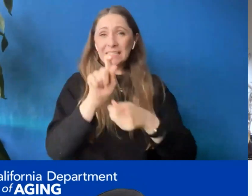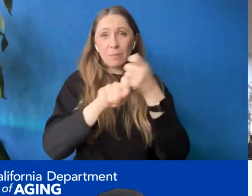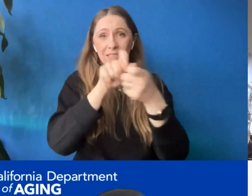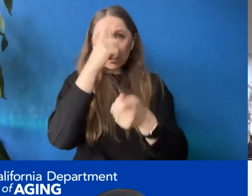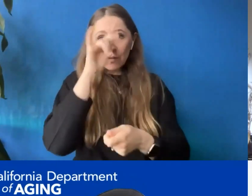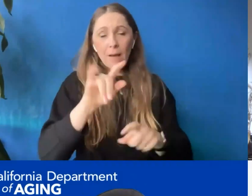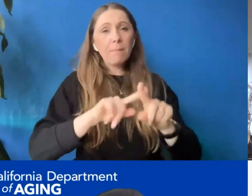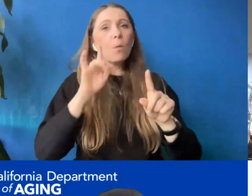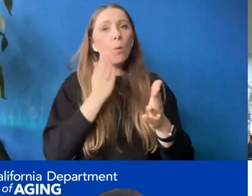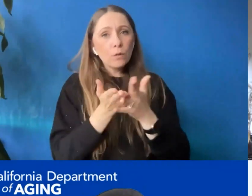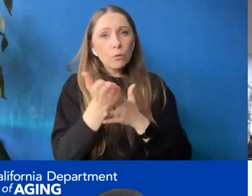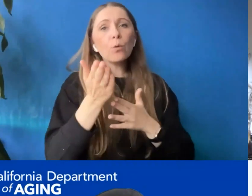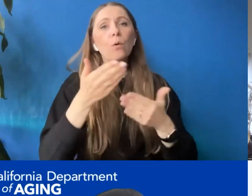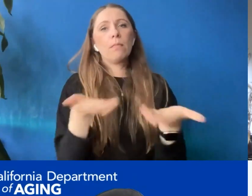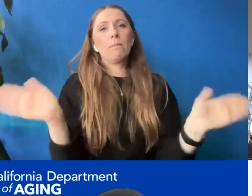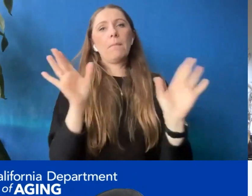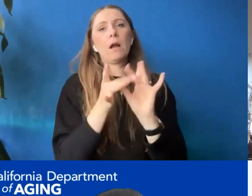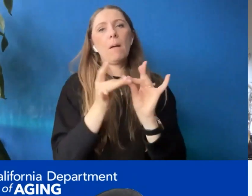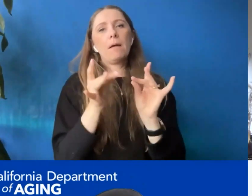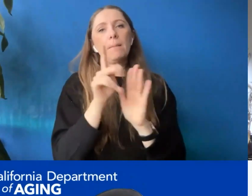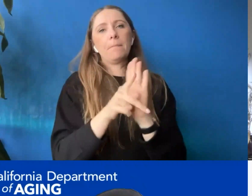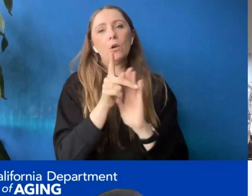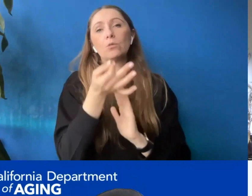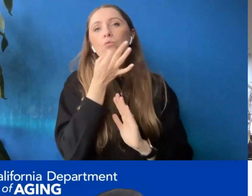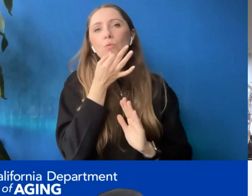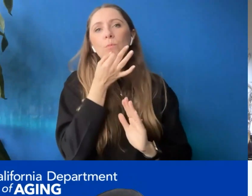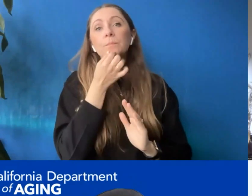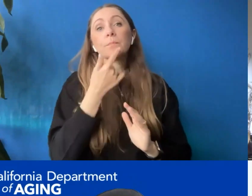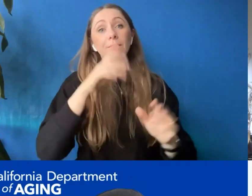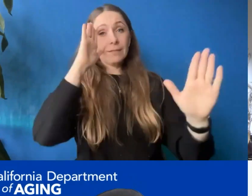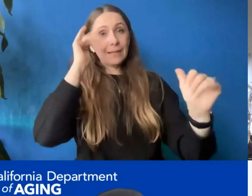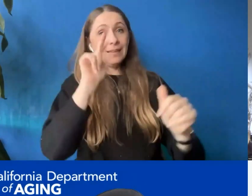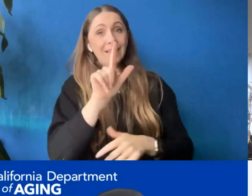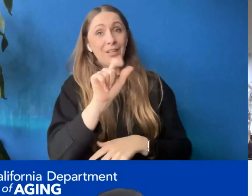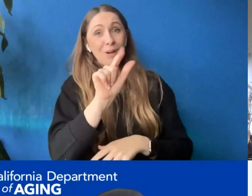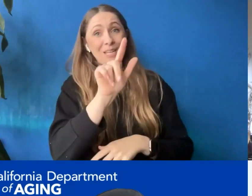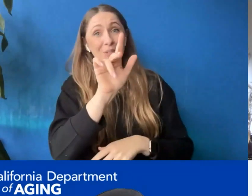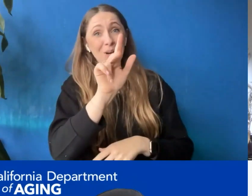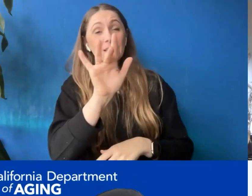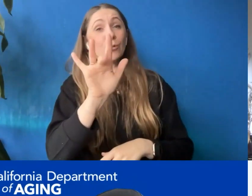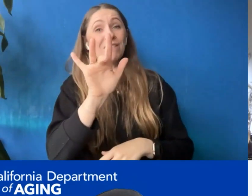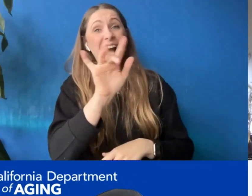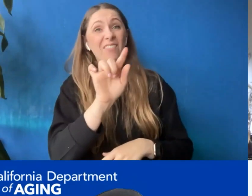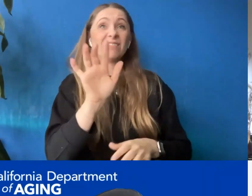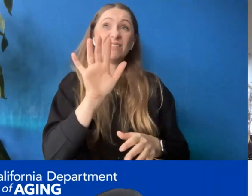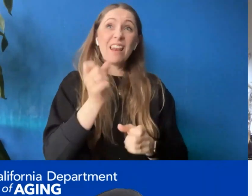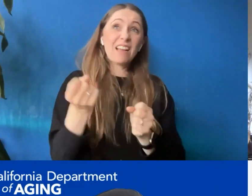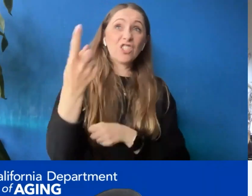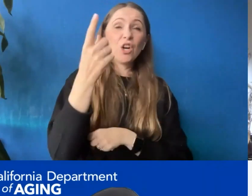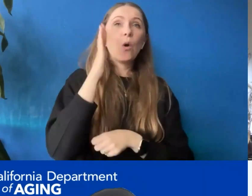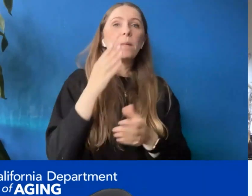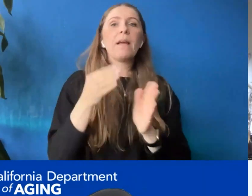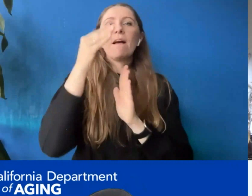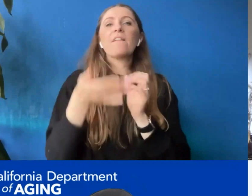something that will be going through the public comment period soon. And we expect that in 2025, we'll be filling in the non-claims payment